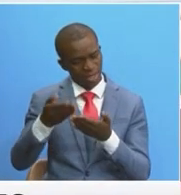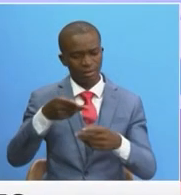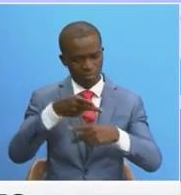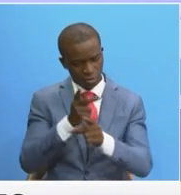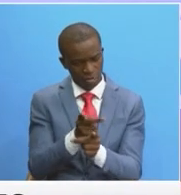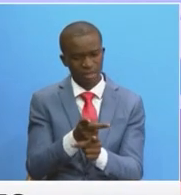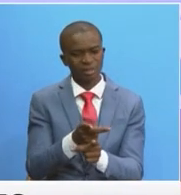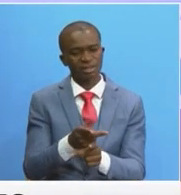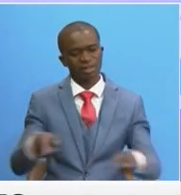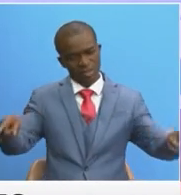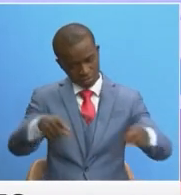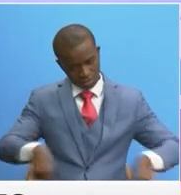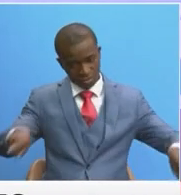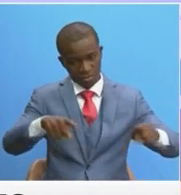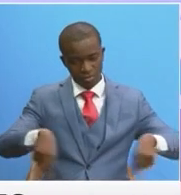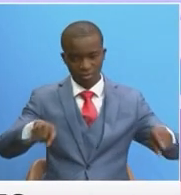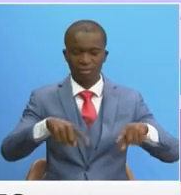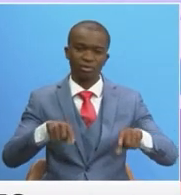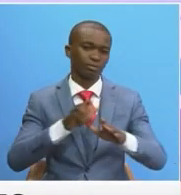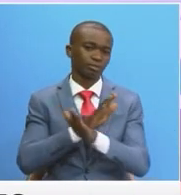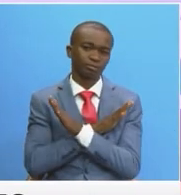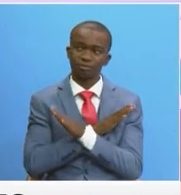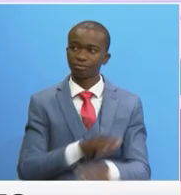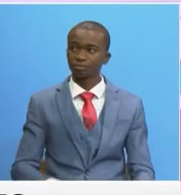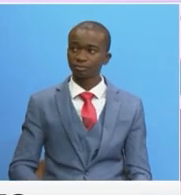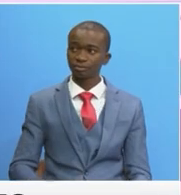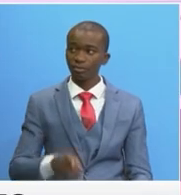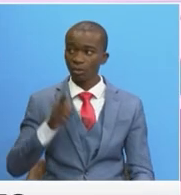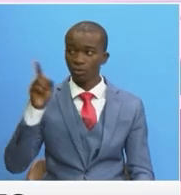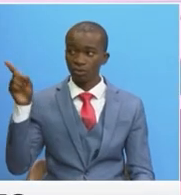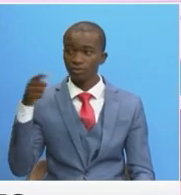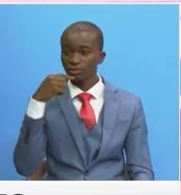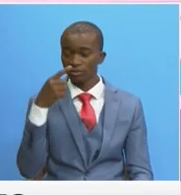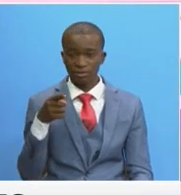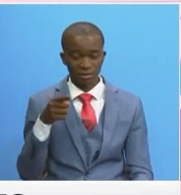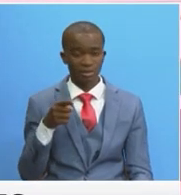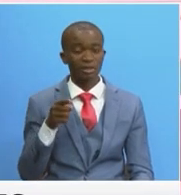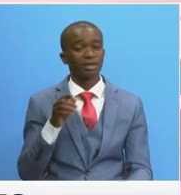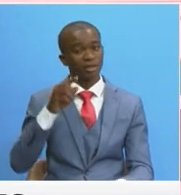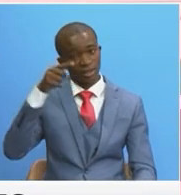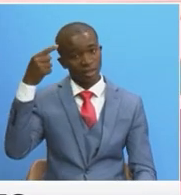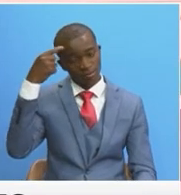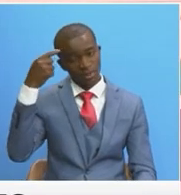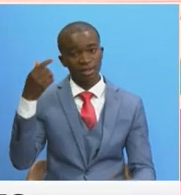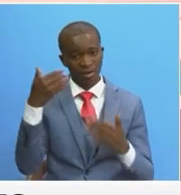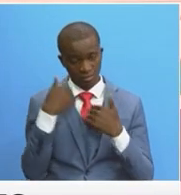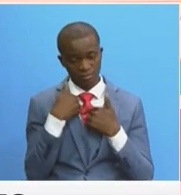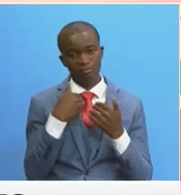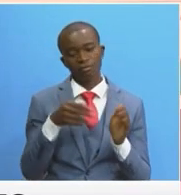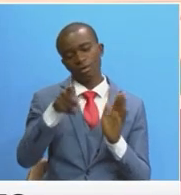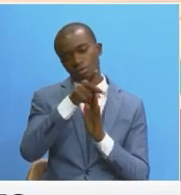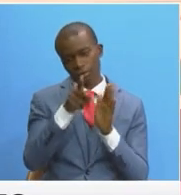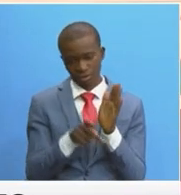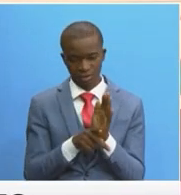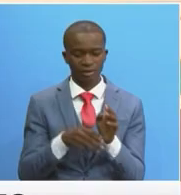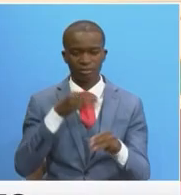ourselves. Mr. Chipoka says government has set up a local policy that will be beneficial to the business community.